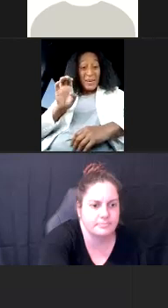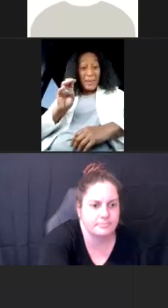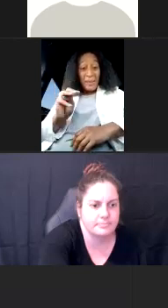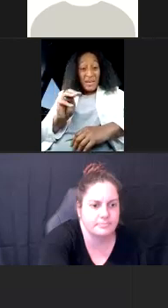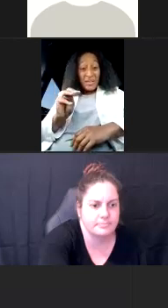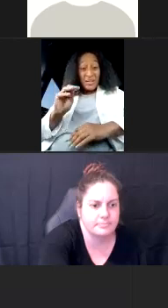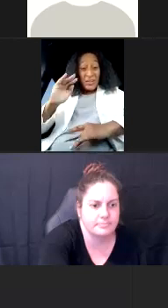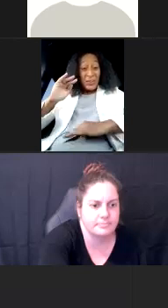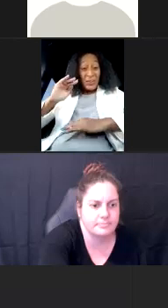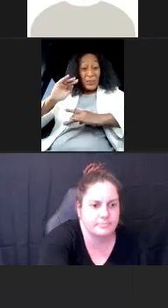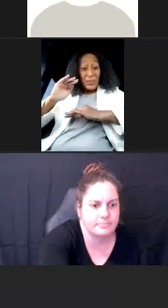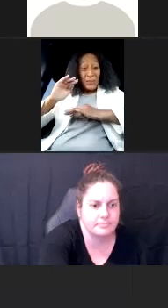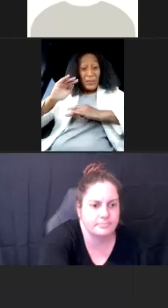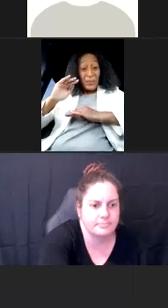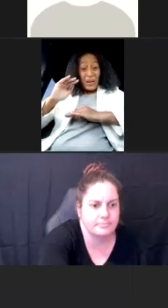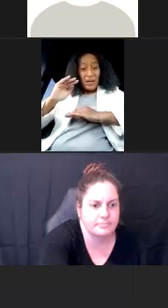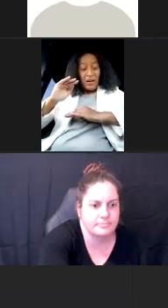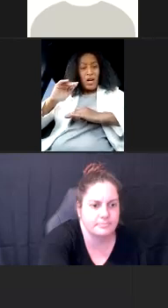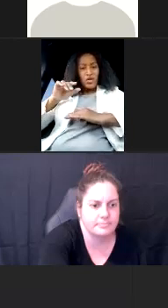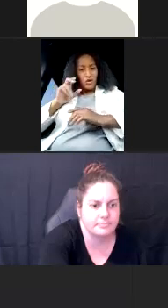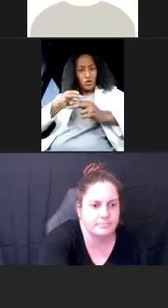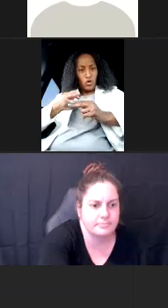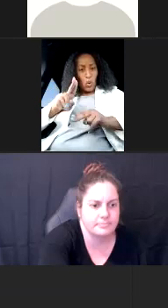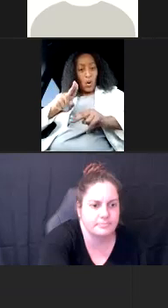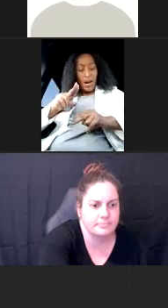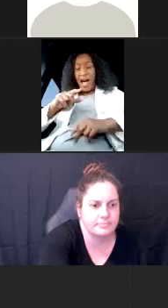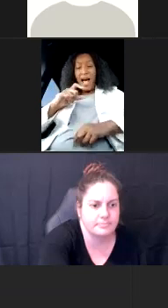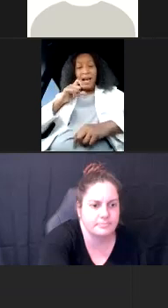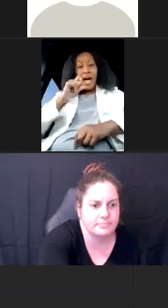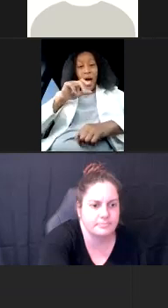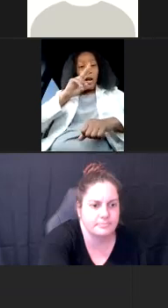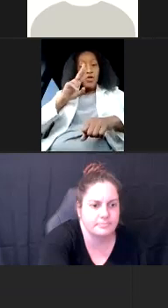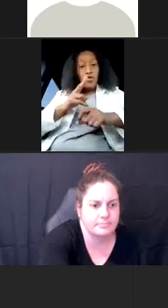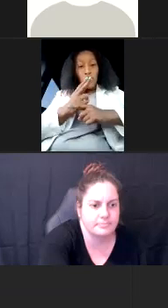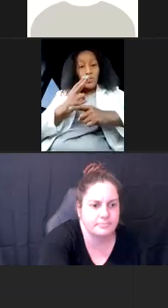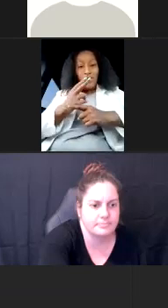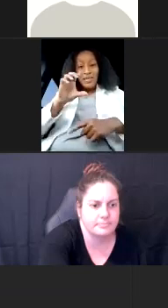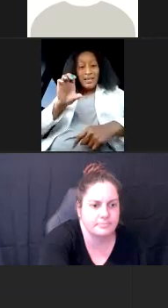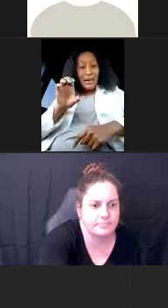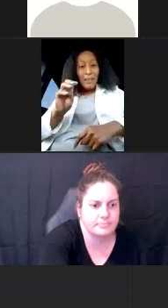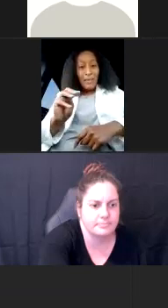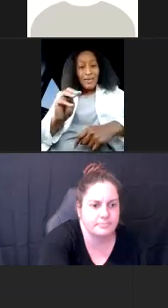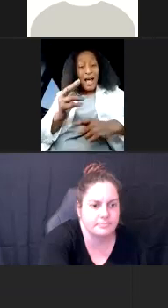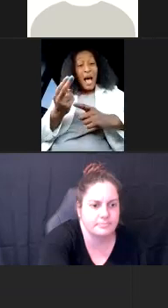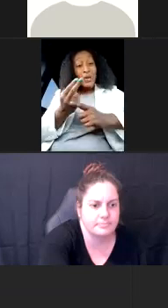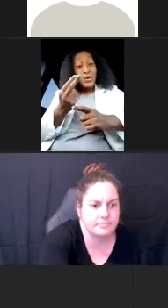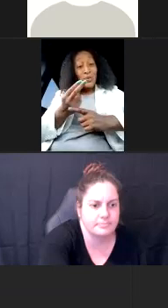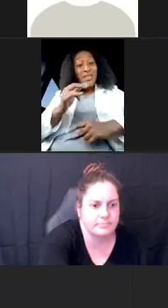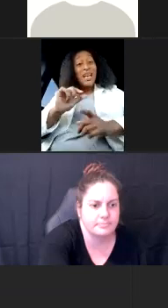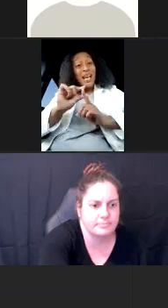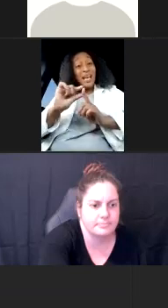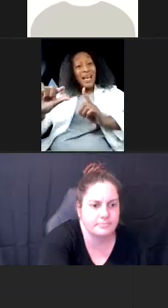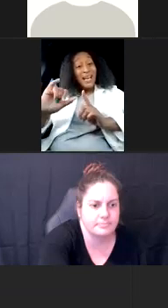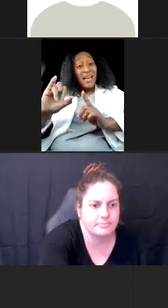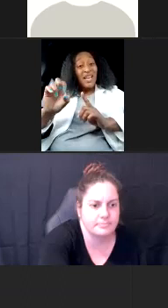normally think in centimeters. I think in inches. So I would have to take this measurement of 8 centimeters and